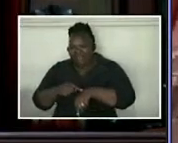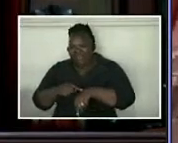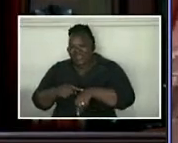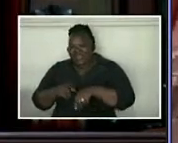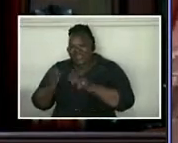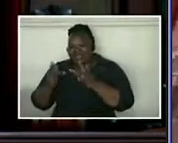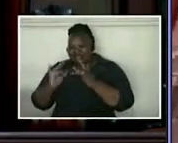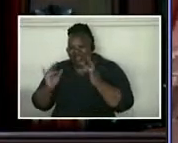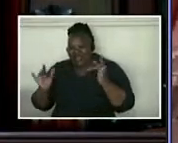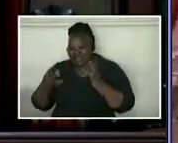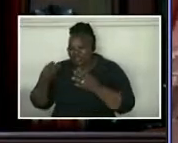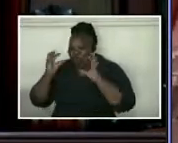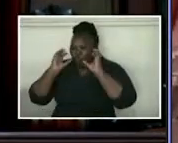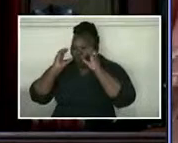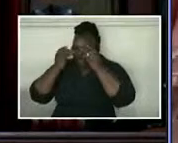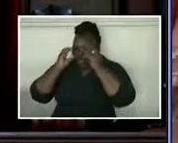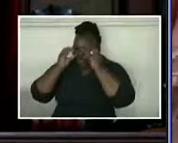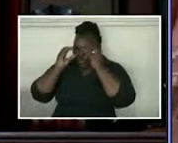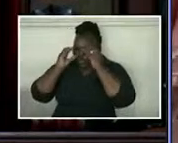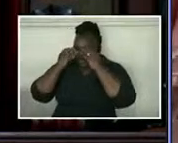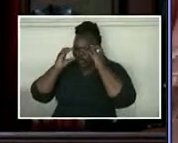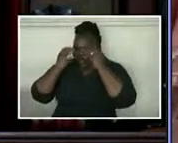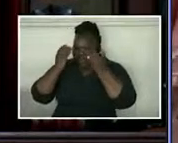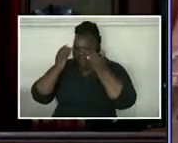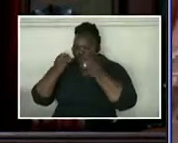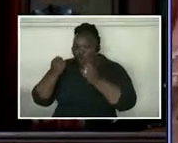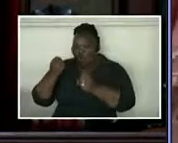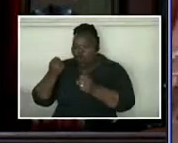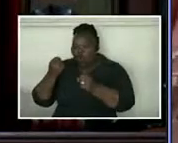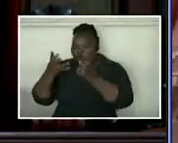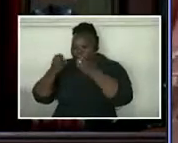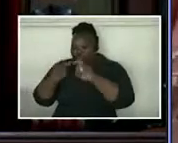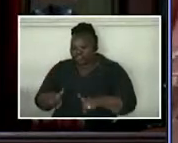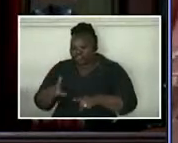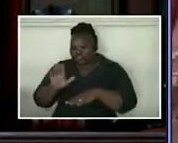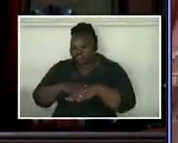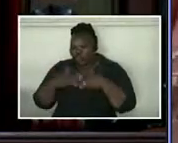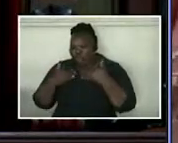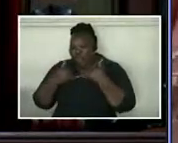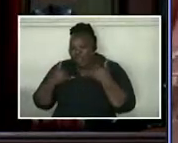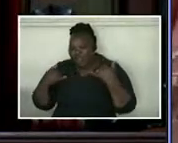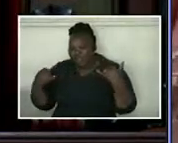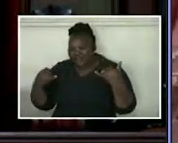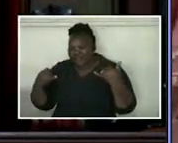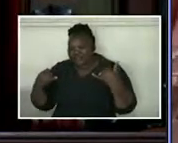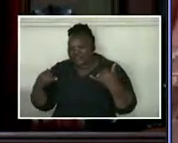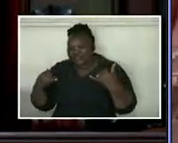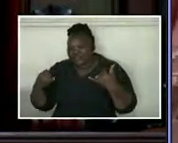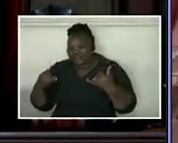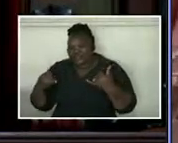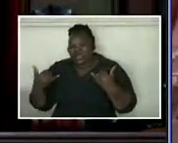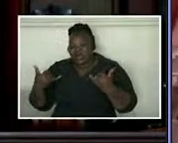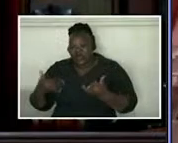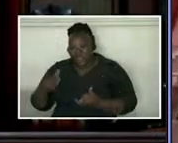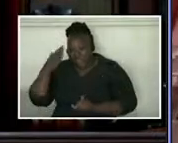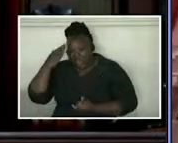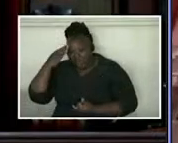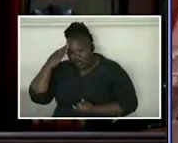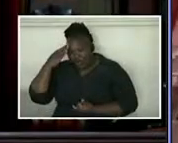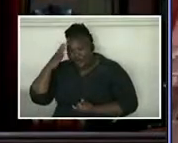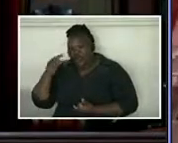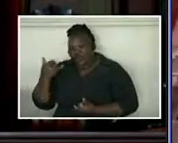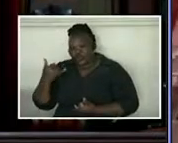quickly for opportunities online as we all know that we are living in a highly technological